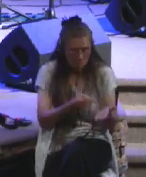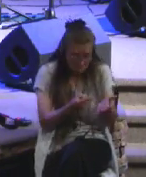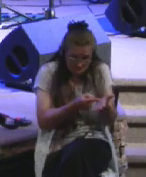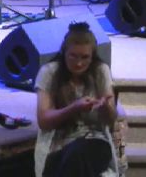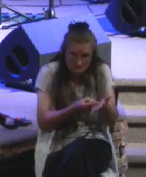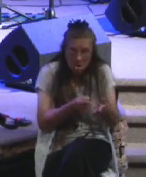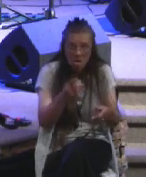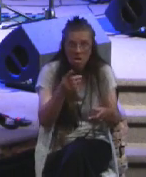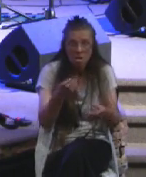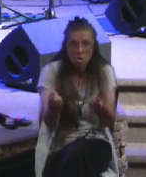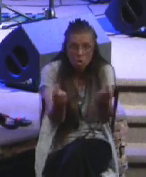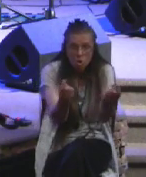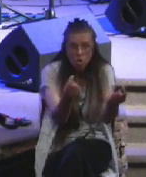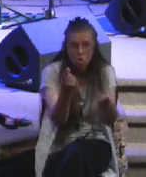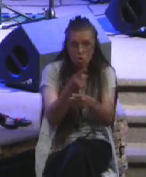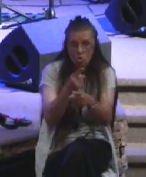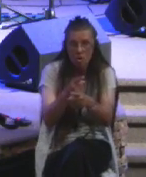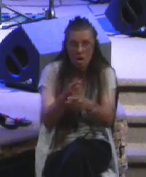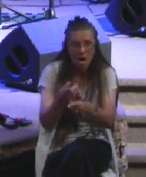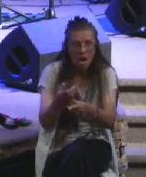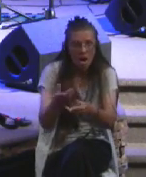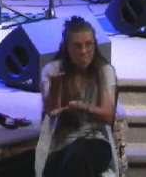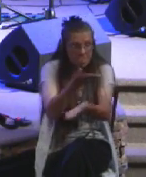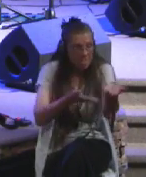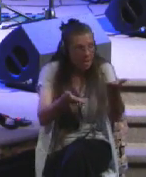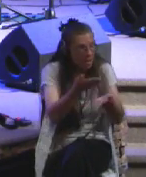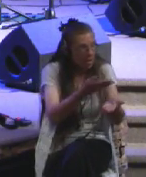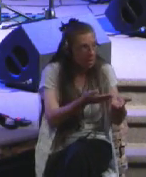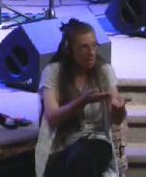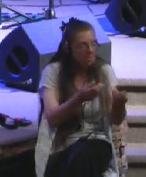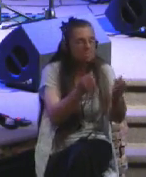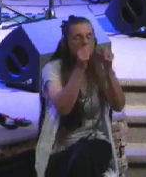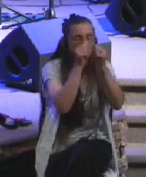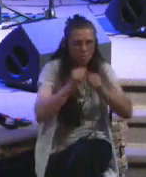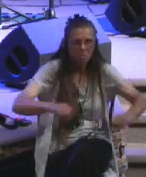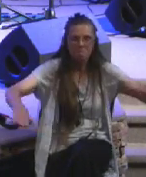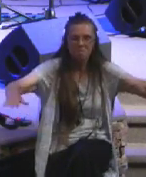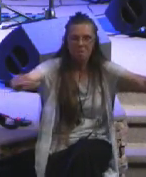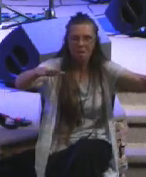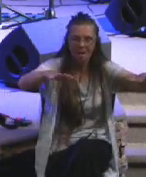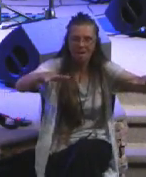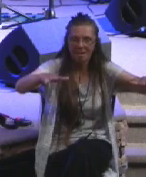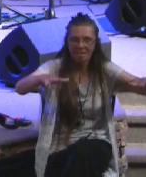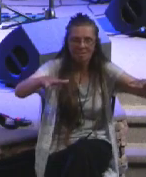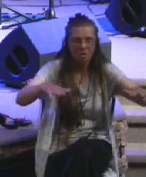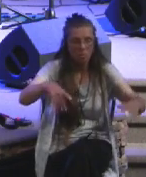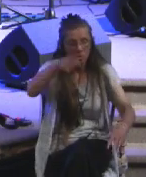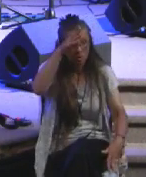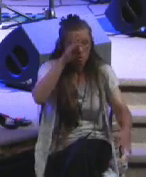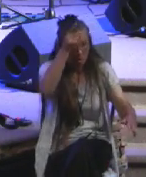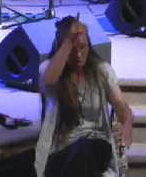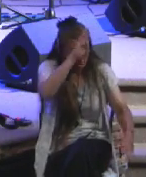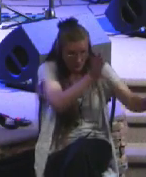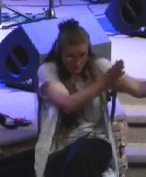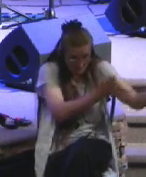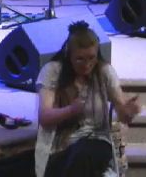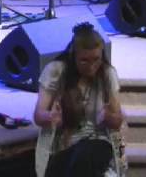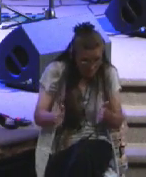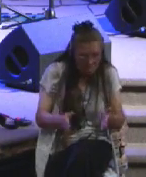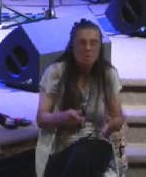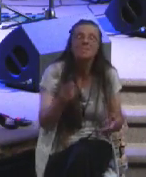do things right, things are going to turn up blessed. When we do it God's way, it's going to